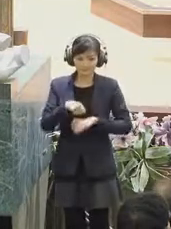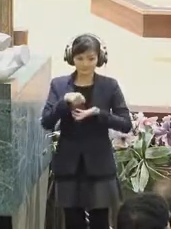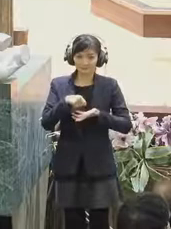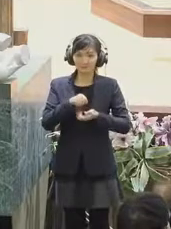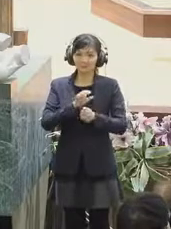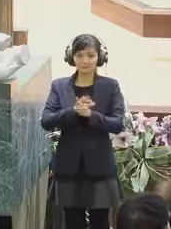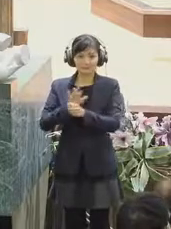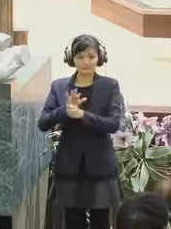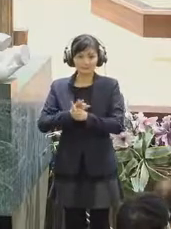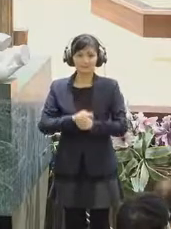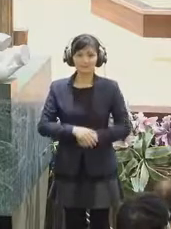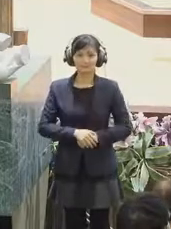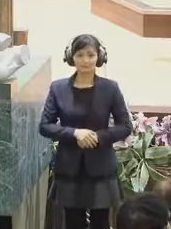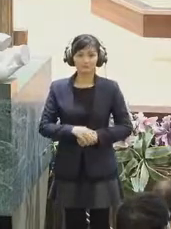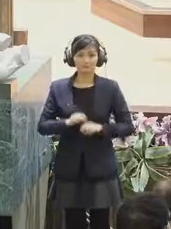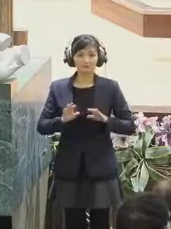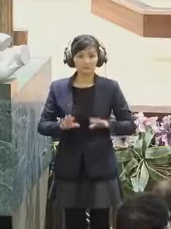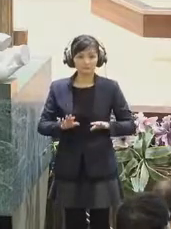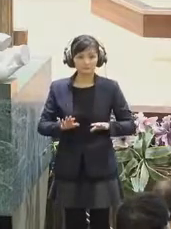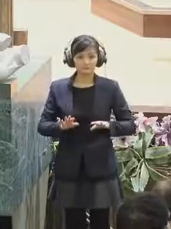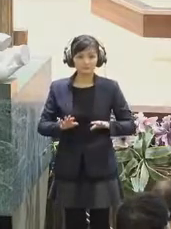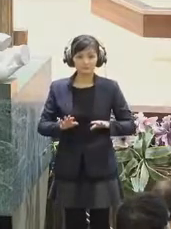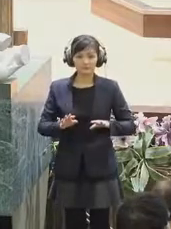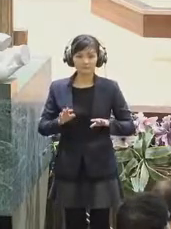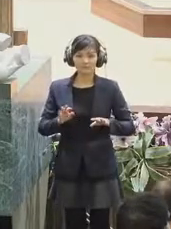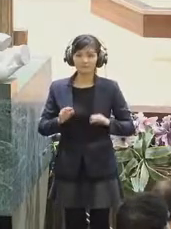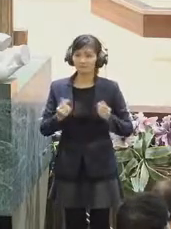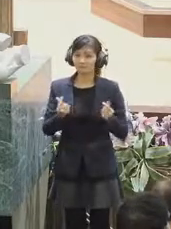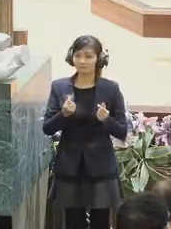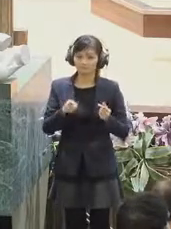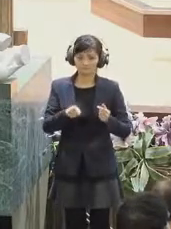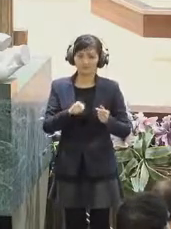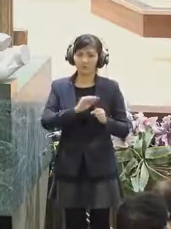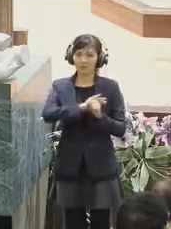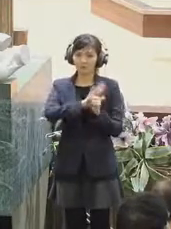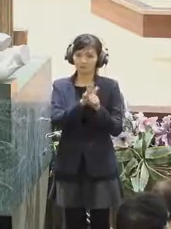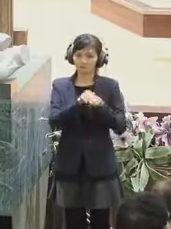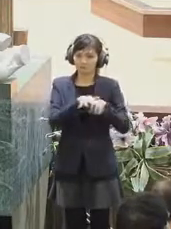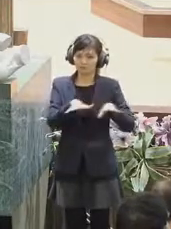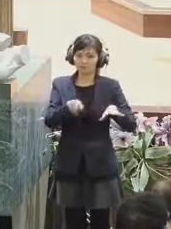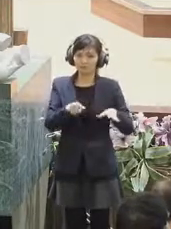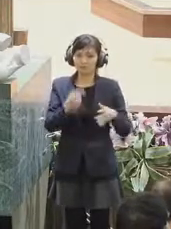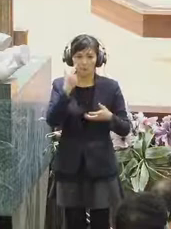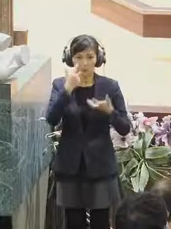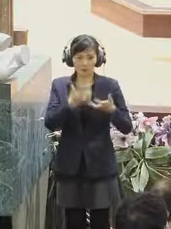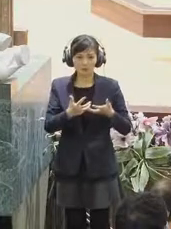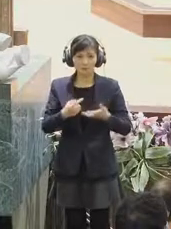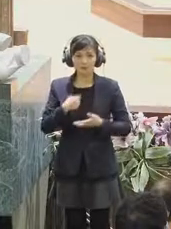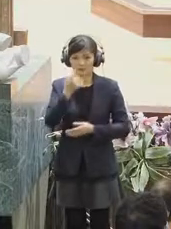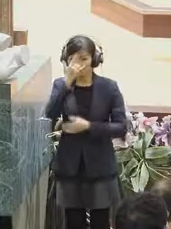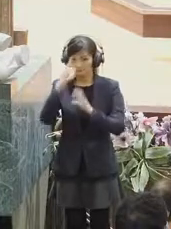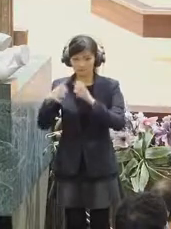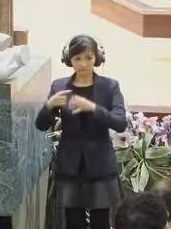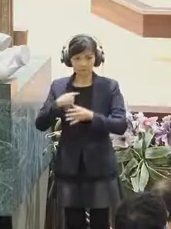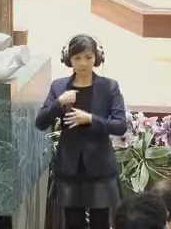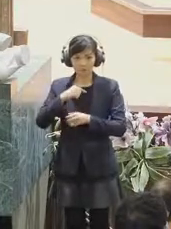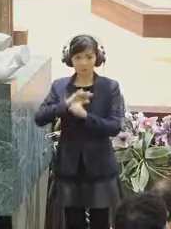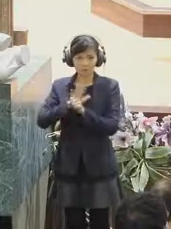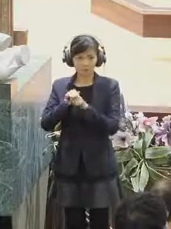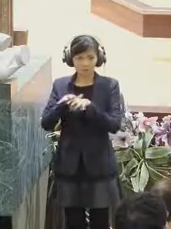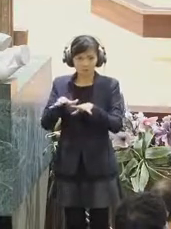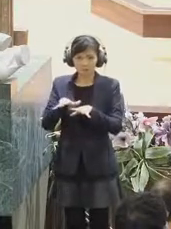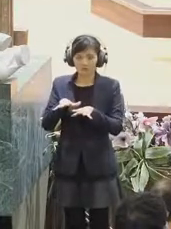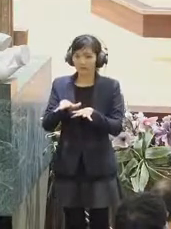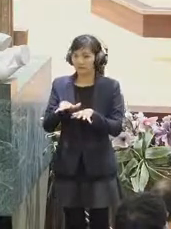pandemic. Here in Germany, we have not yet managed to contain the virus. Today,